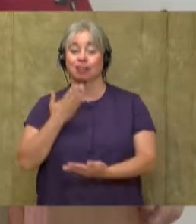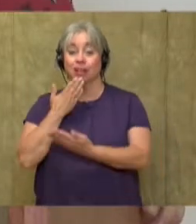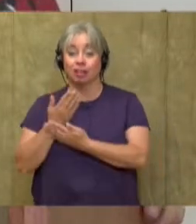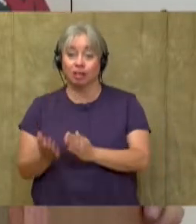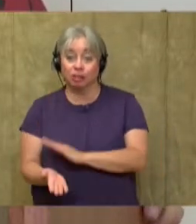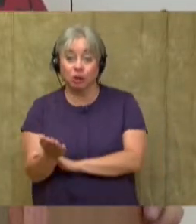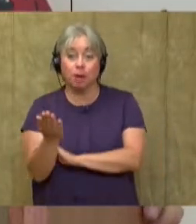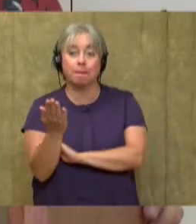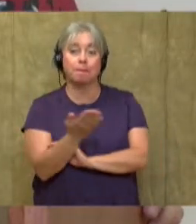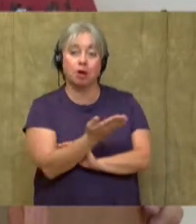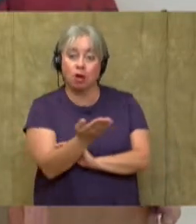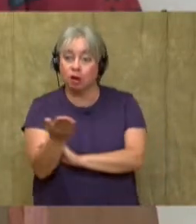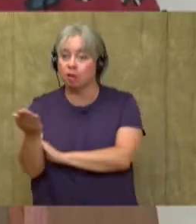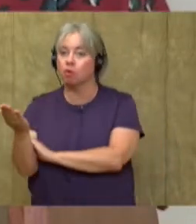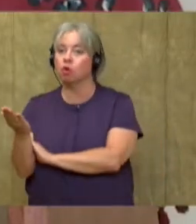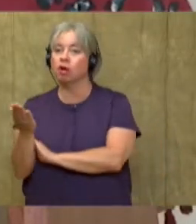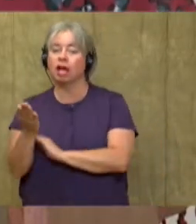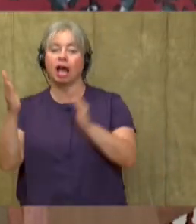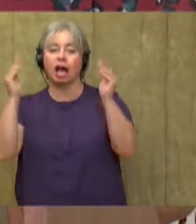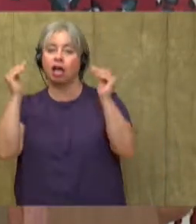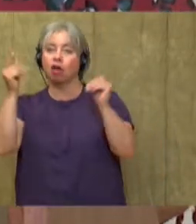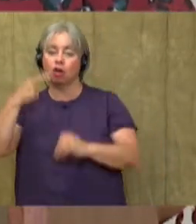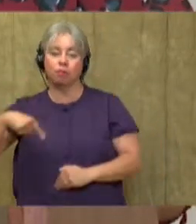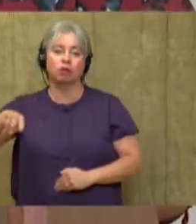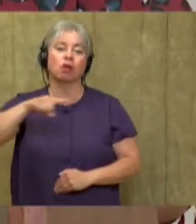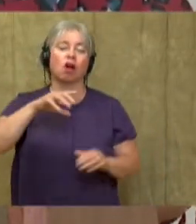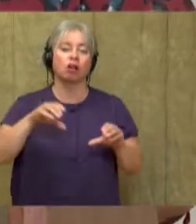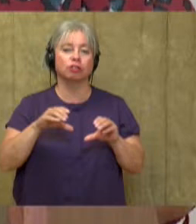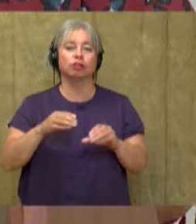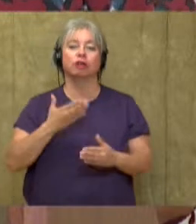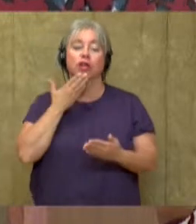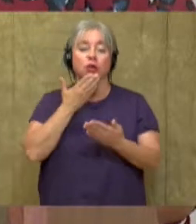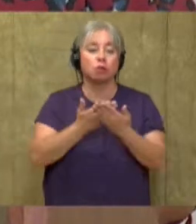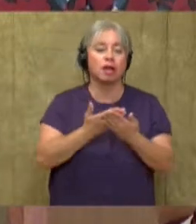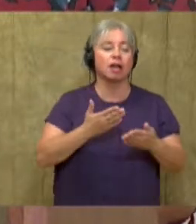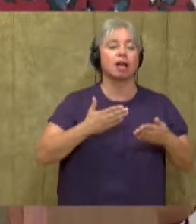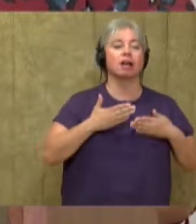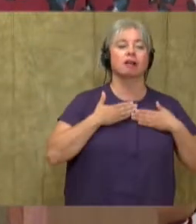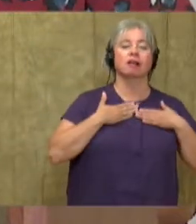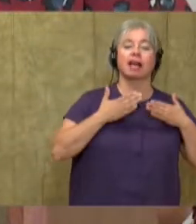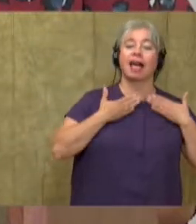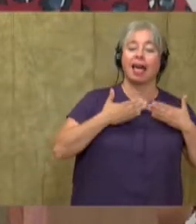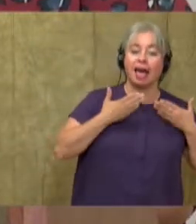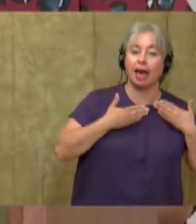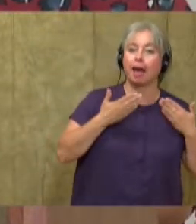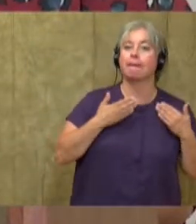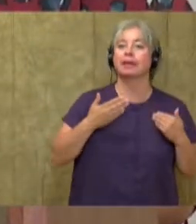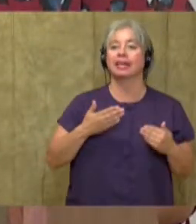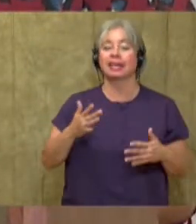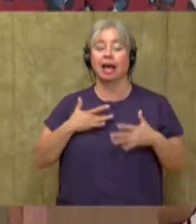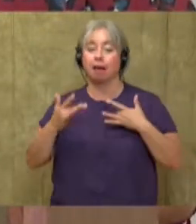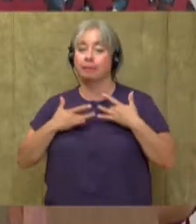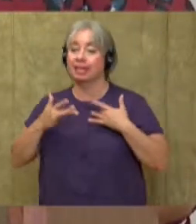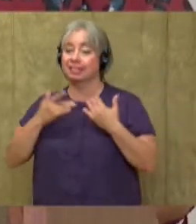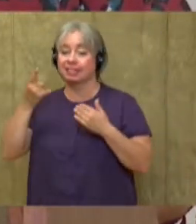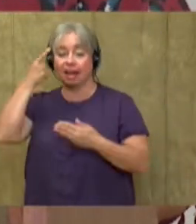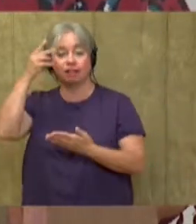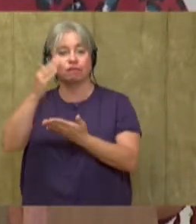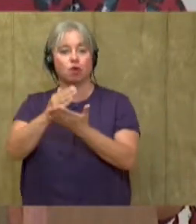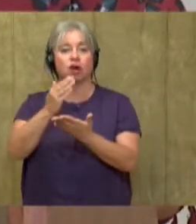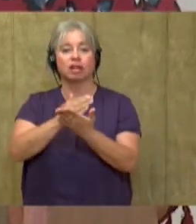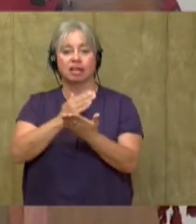Good morning. I hope that you are all doing well, you're healthy, and you're happy. I'm excited about our lesson today. I'm glad that you tuned